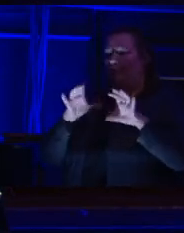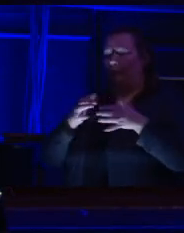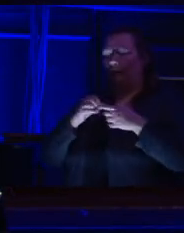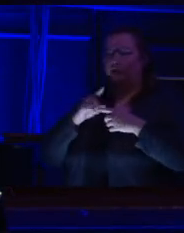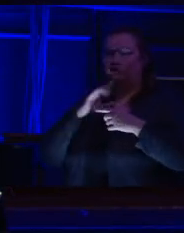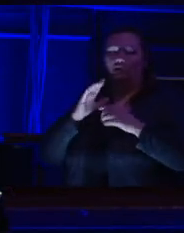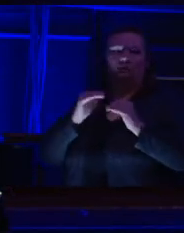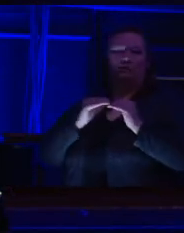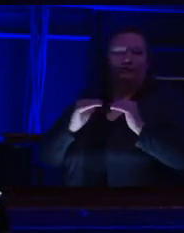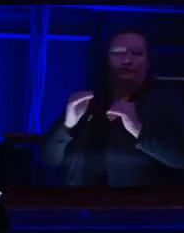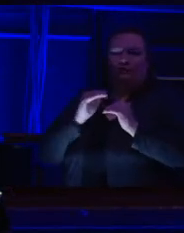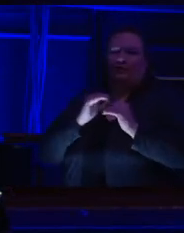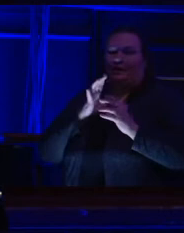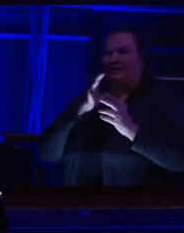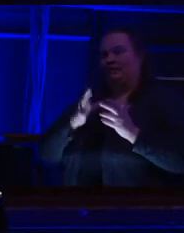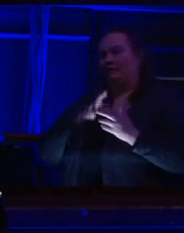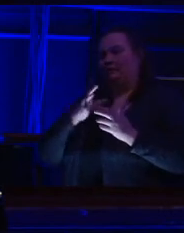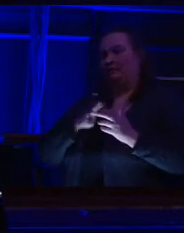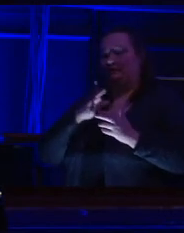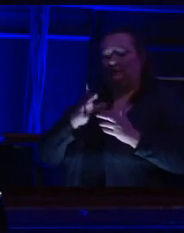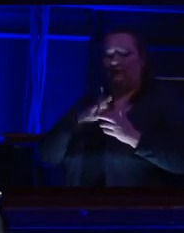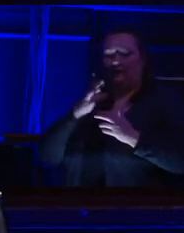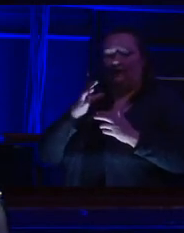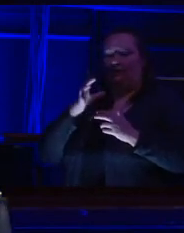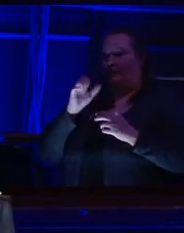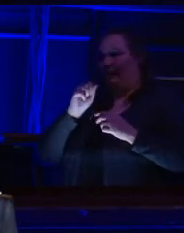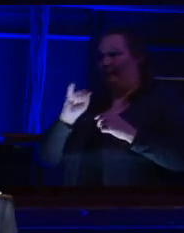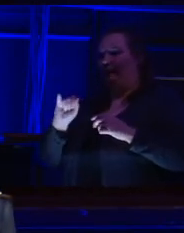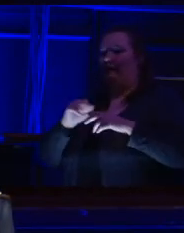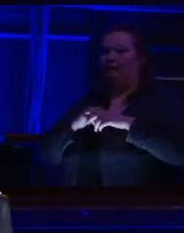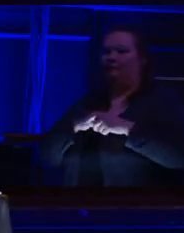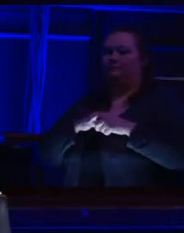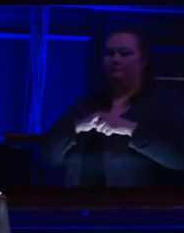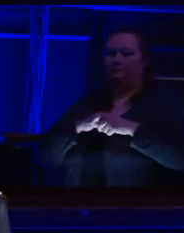of increasingly sophisticated artificial intelligence.